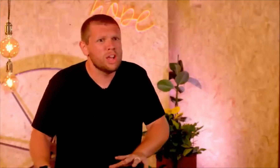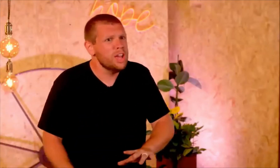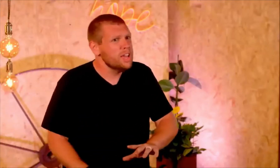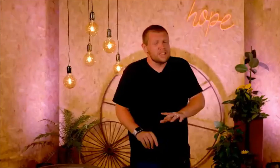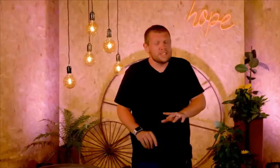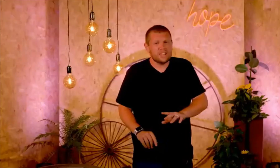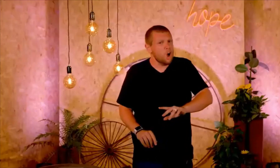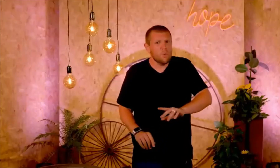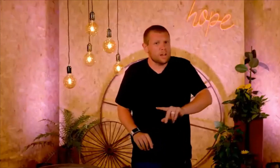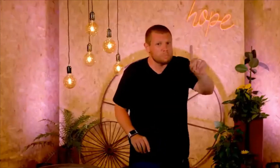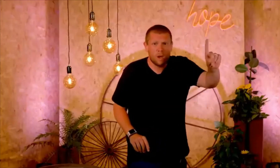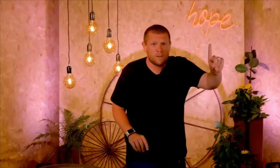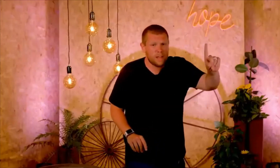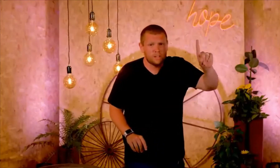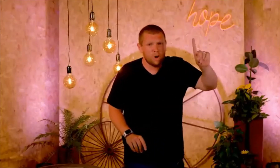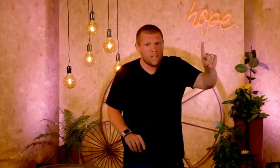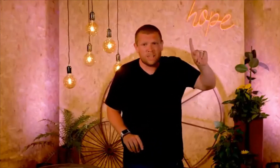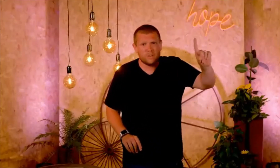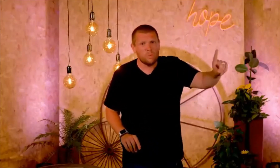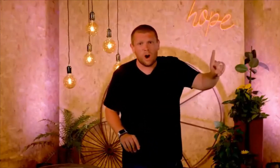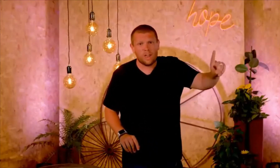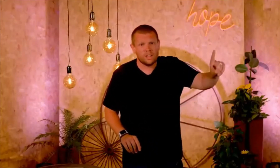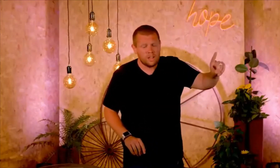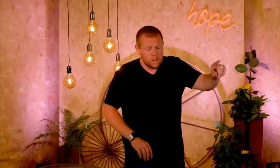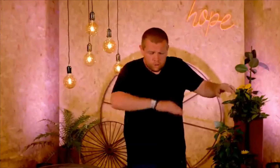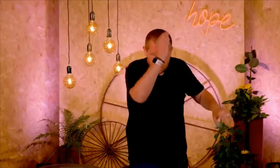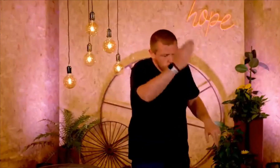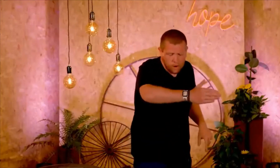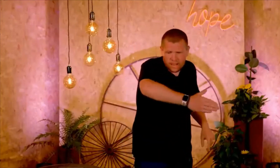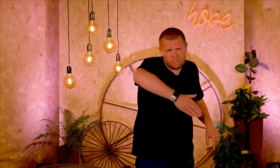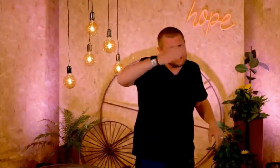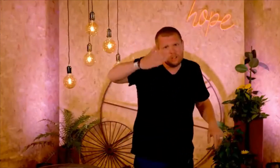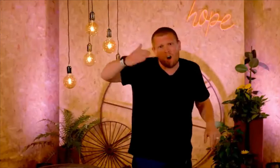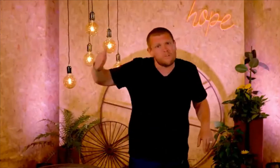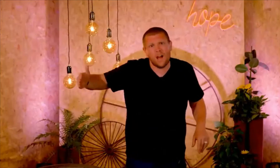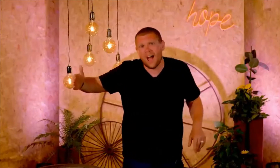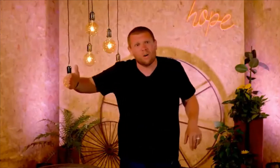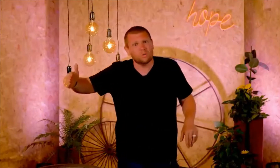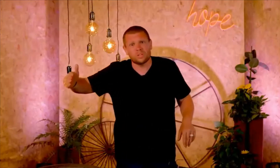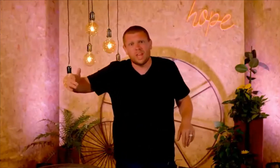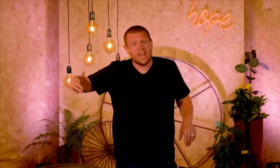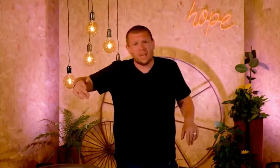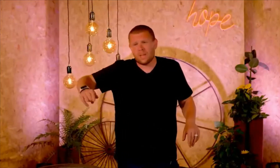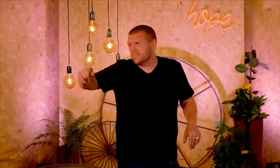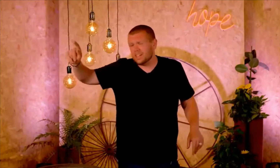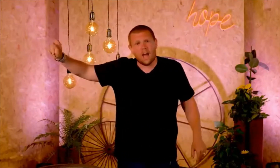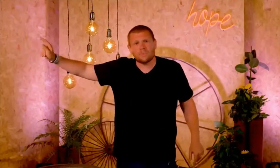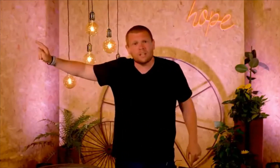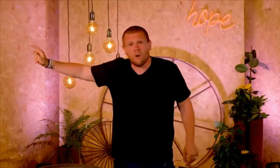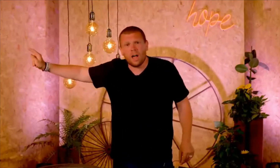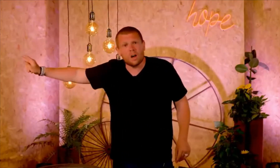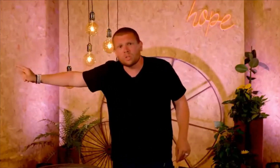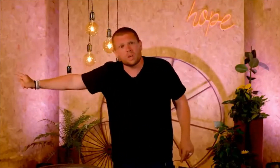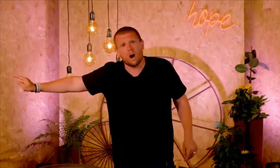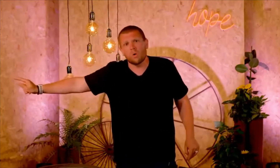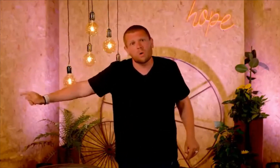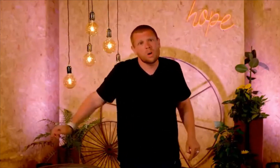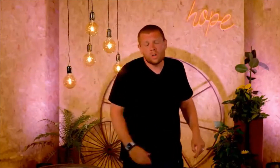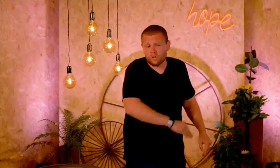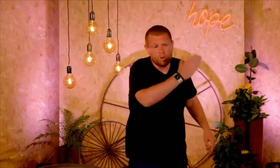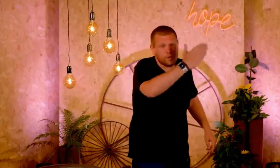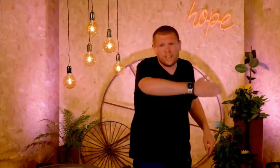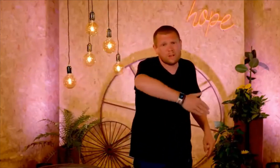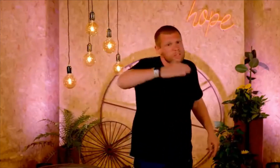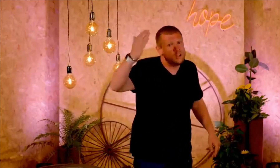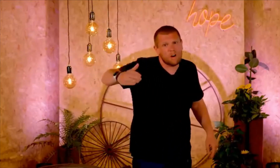wrong. See, no one is perfect, not even one. True freedom is not found in being the captain of my own soul.